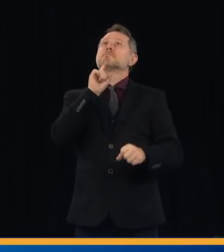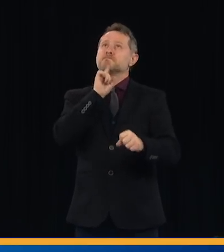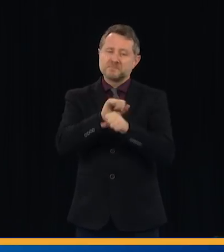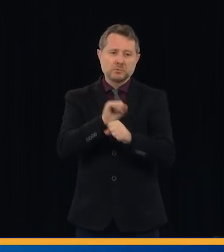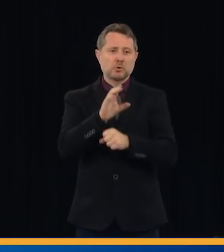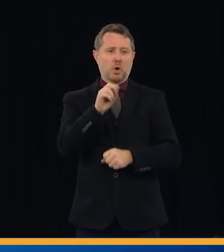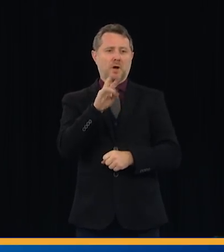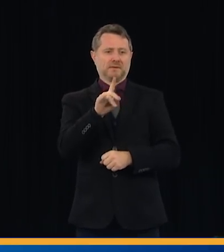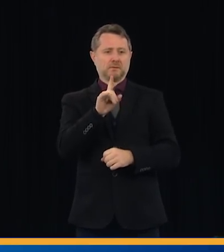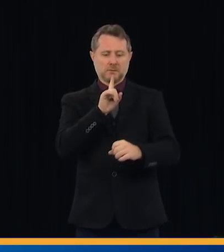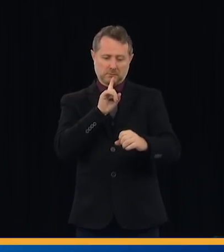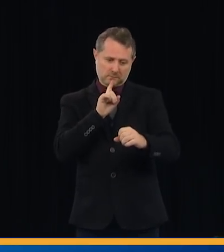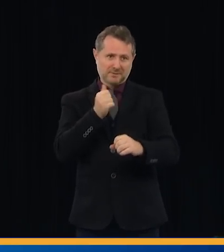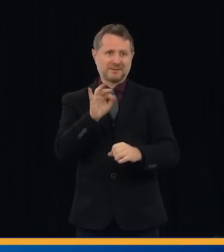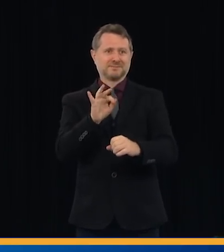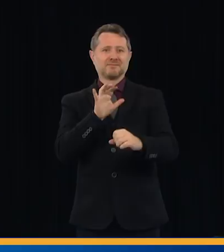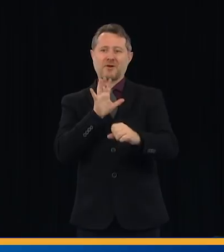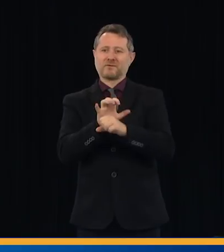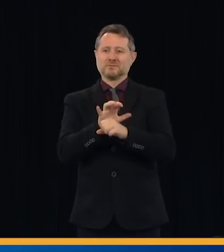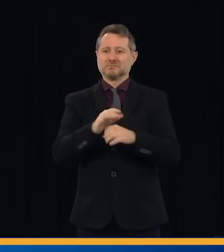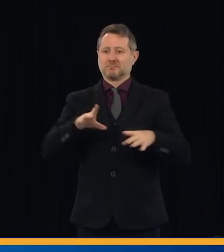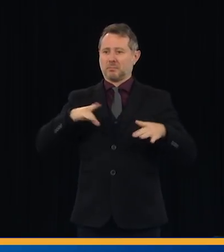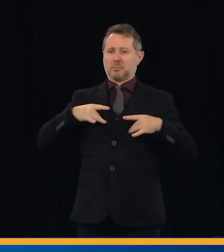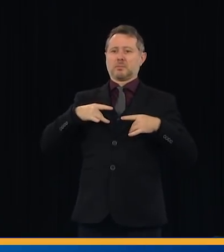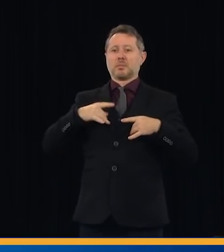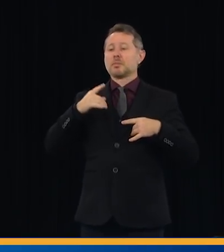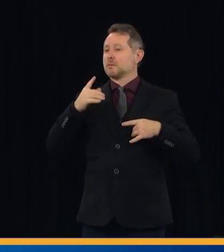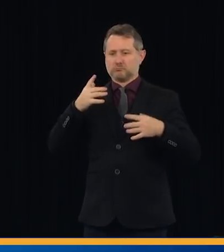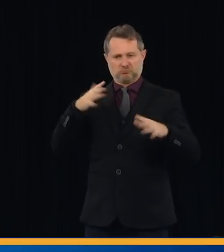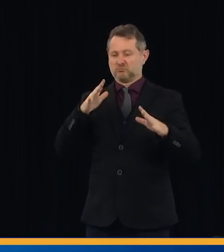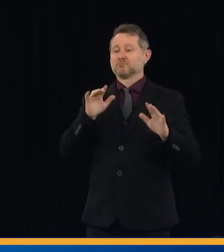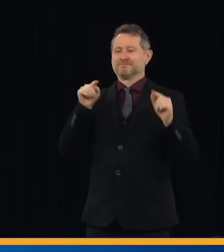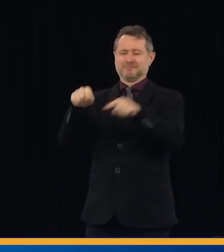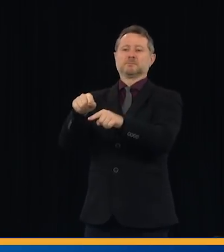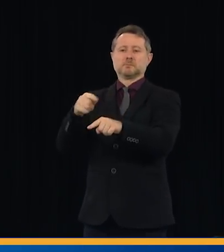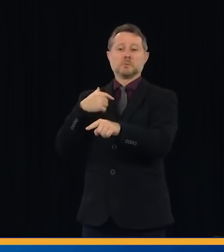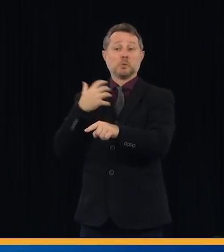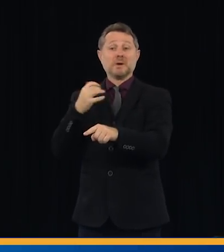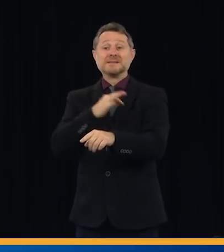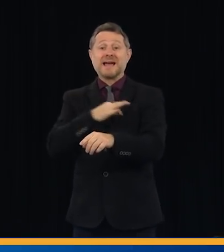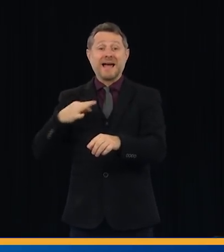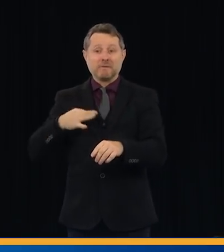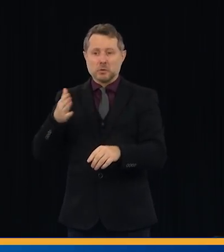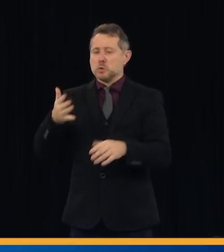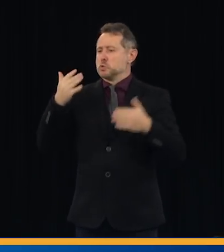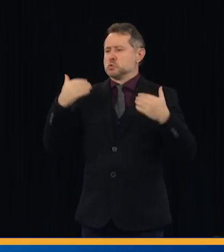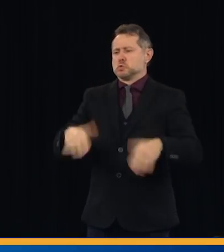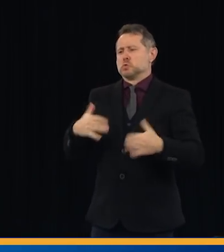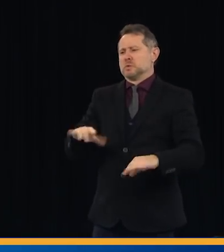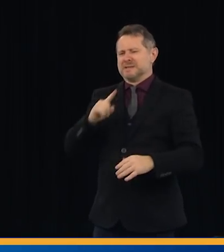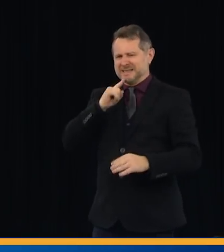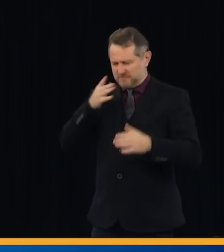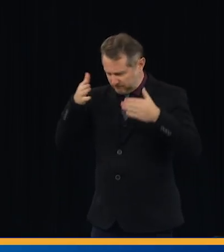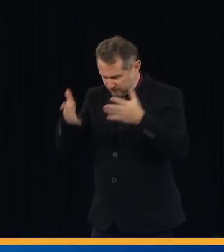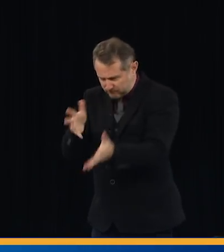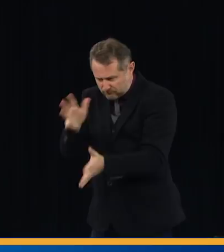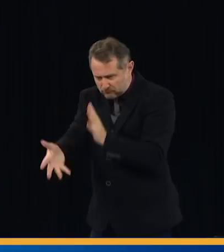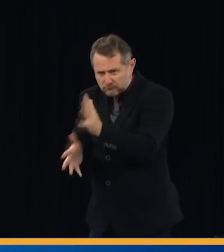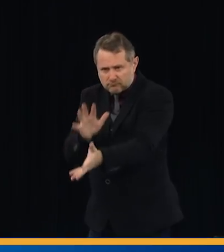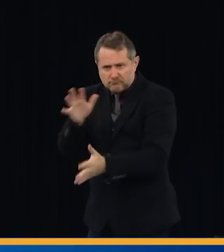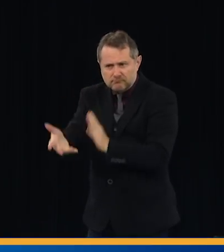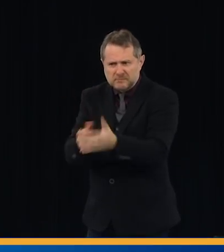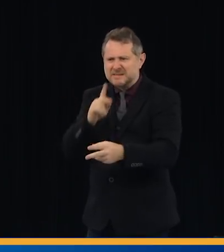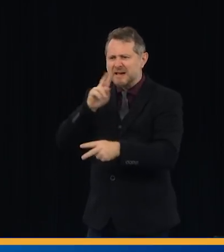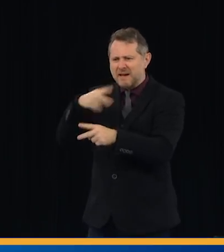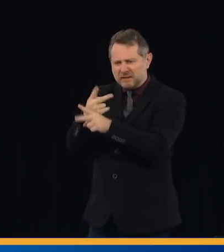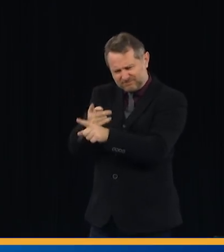have the COVID virus. So the staff that is there is basically working with one type of issue,